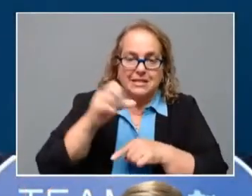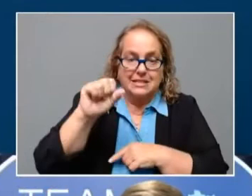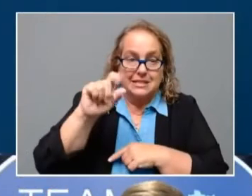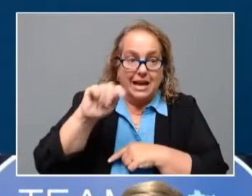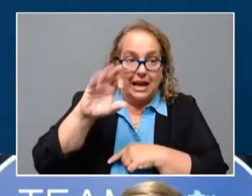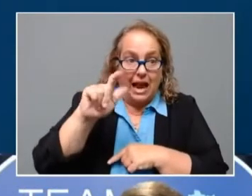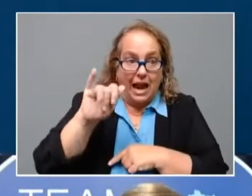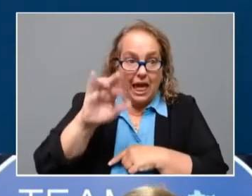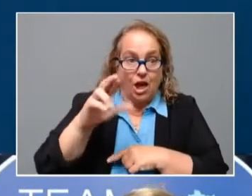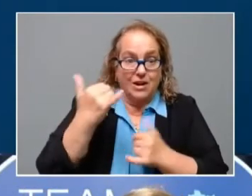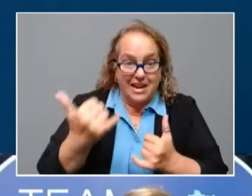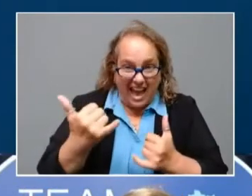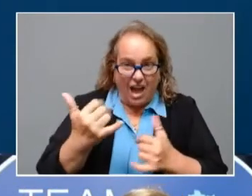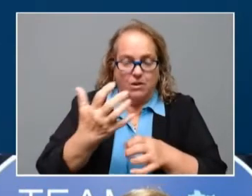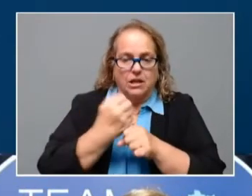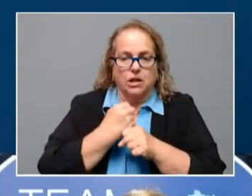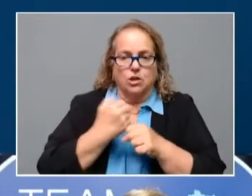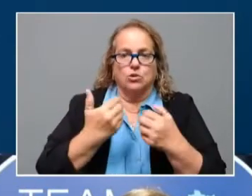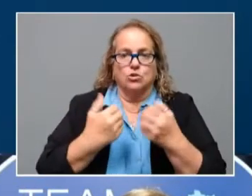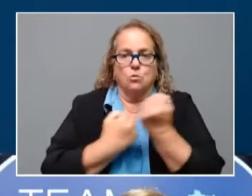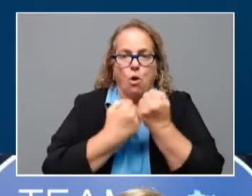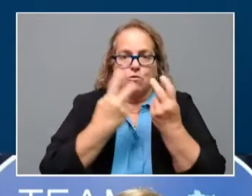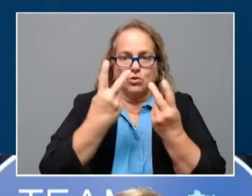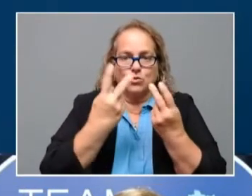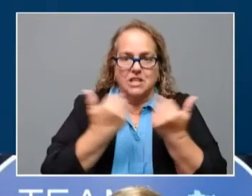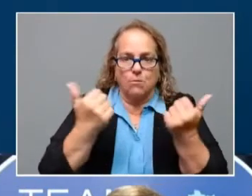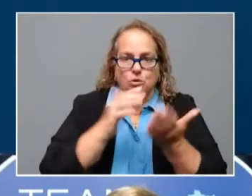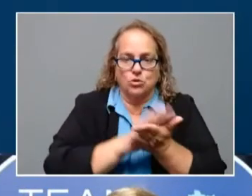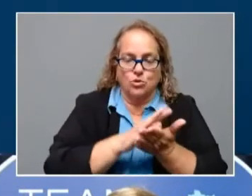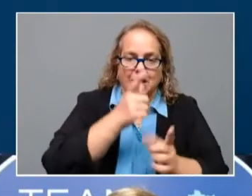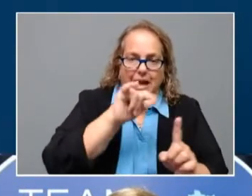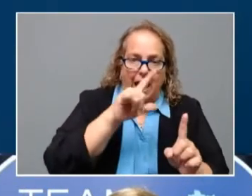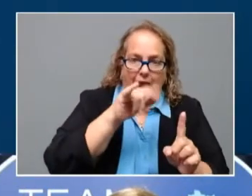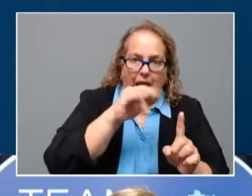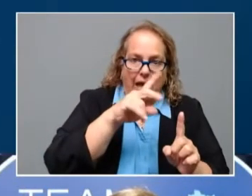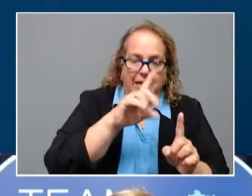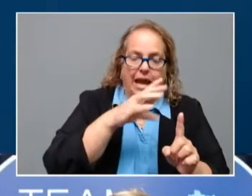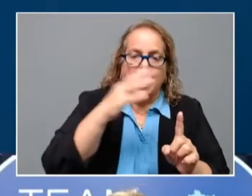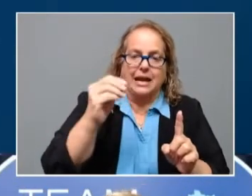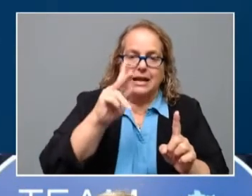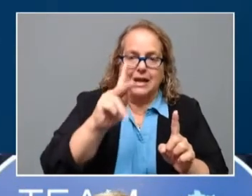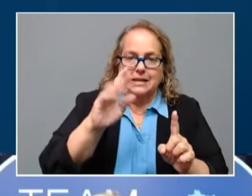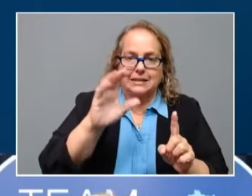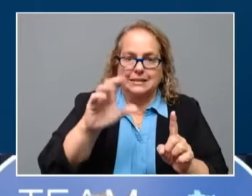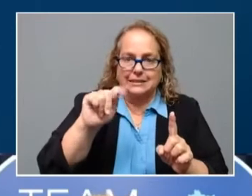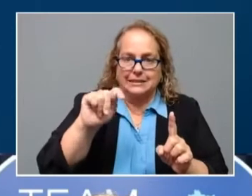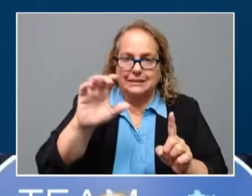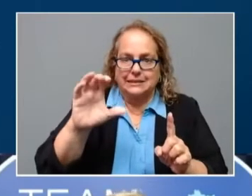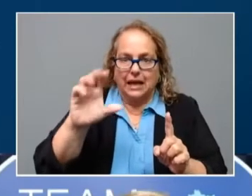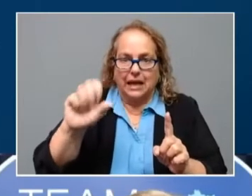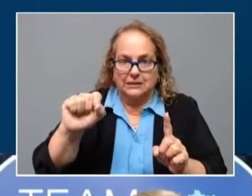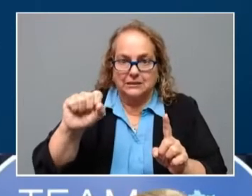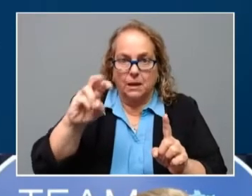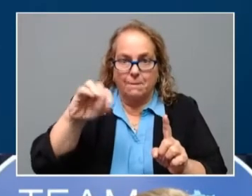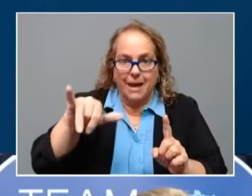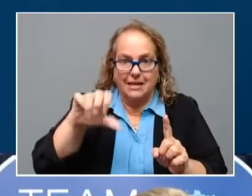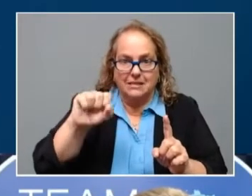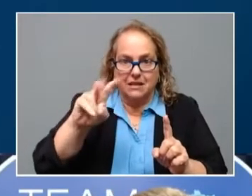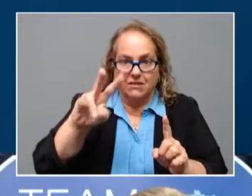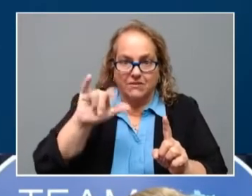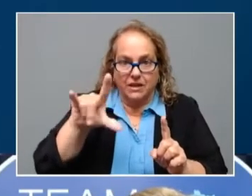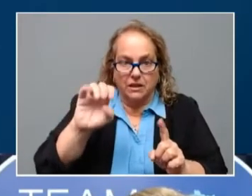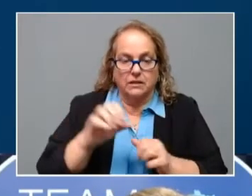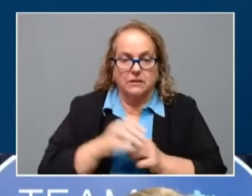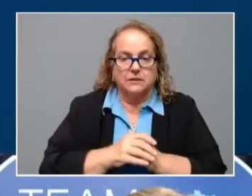from 2 separate schools, Galen and KCTCS Maysville. Testing remains